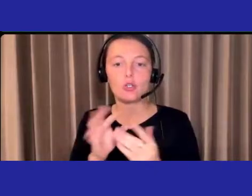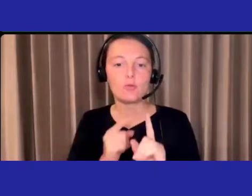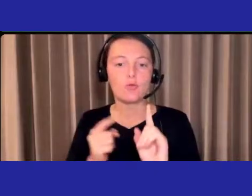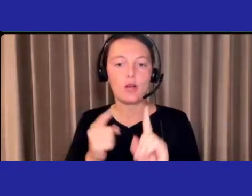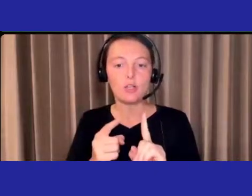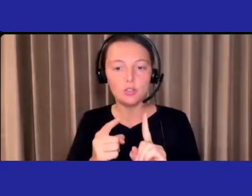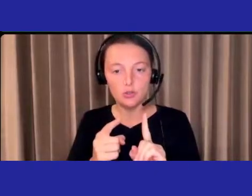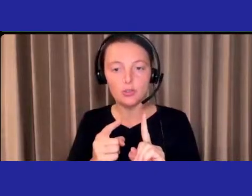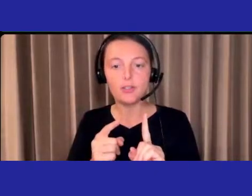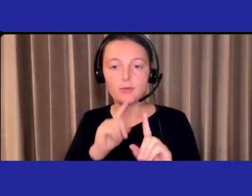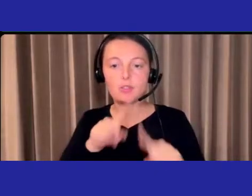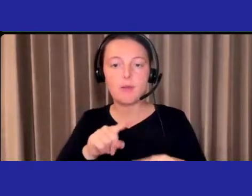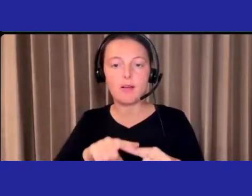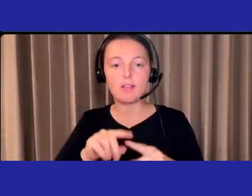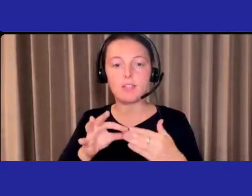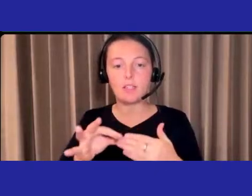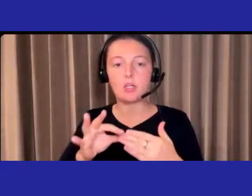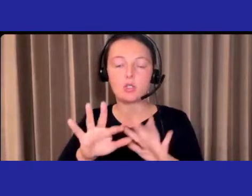careers.